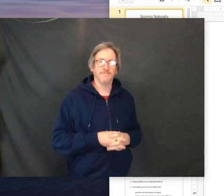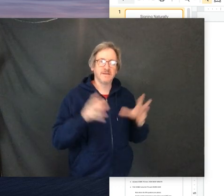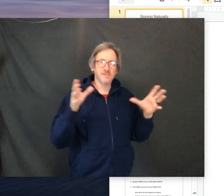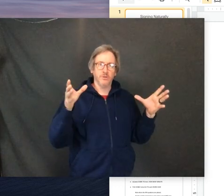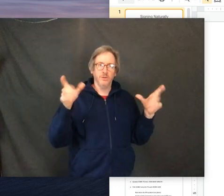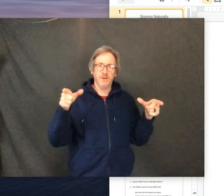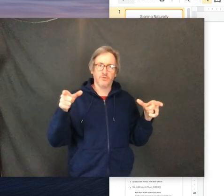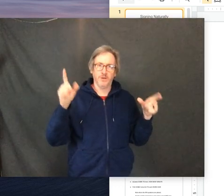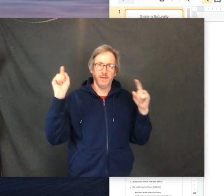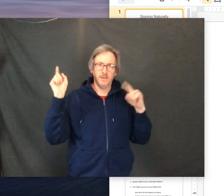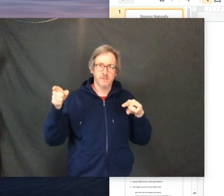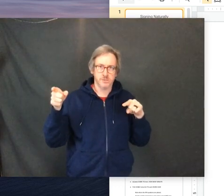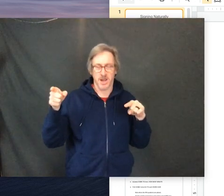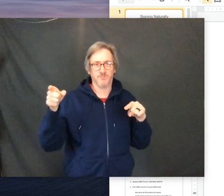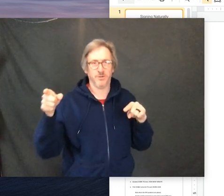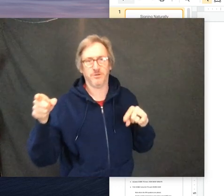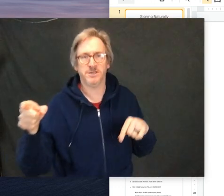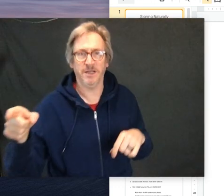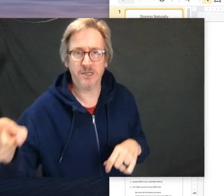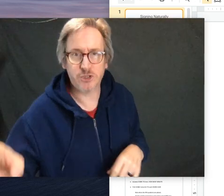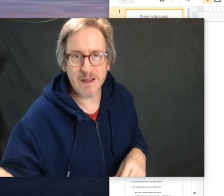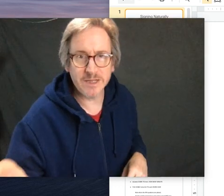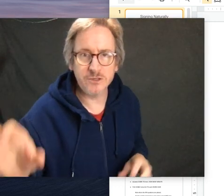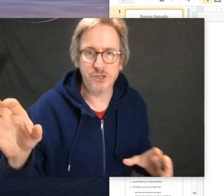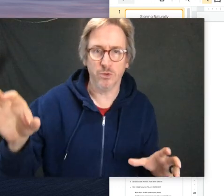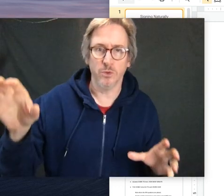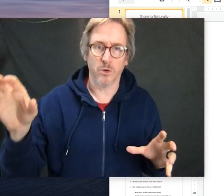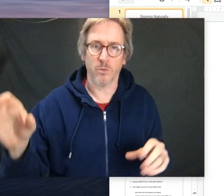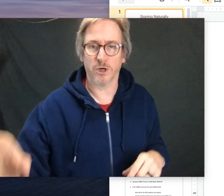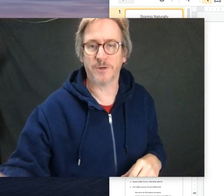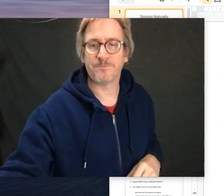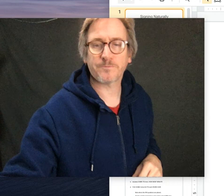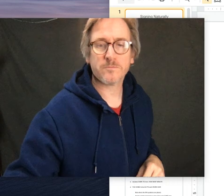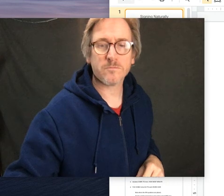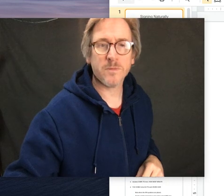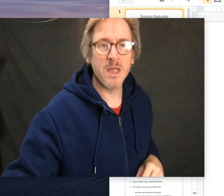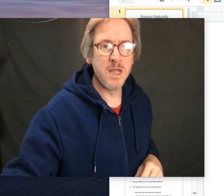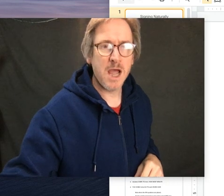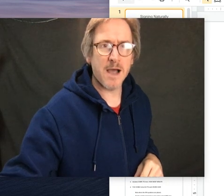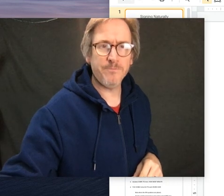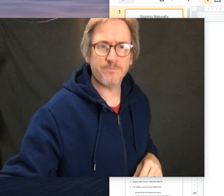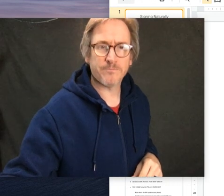Okay, so Unit 3, Chapter 13 is traveling to school or work.